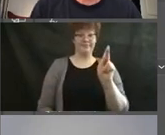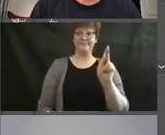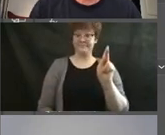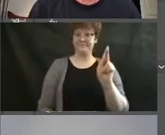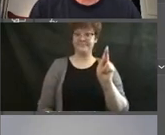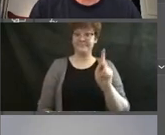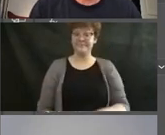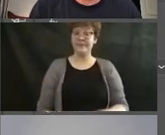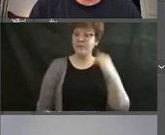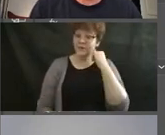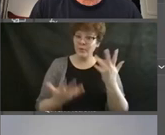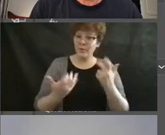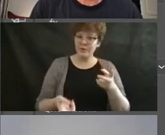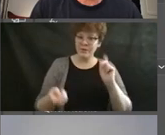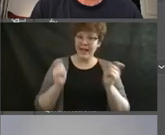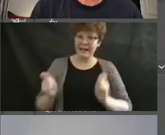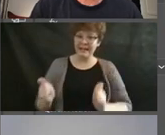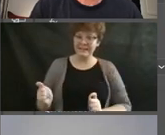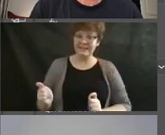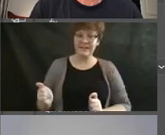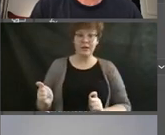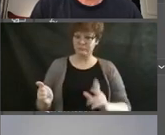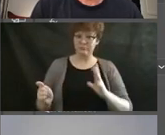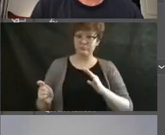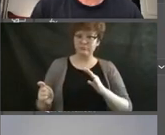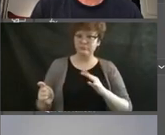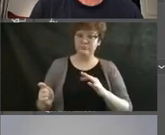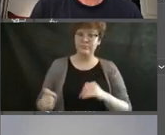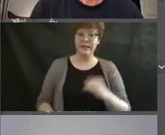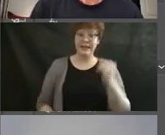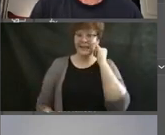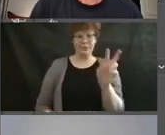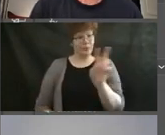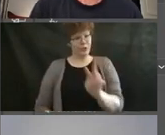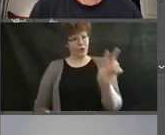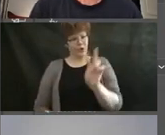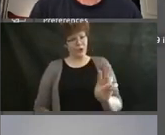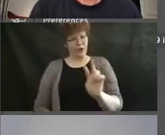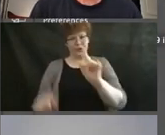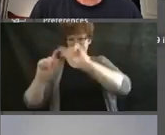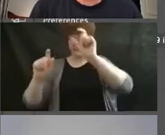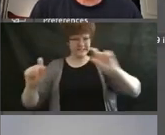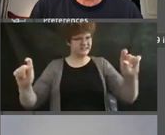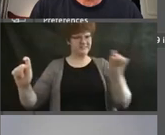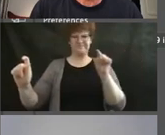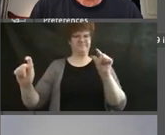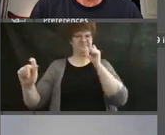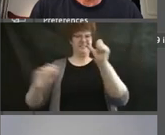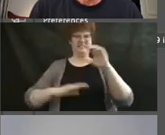cool, if you're really unhappy with the appearance of any one of these, you can go back to the selection